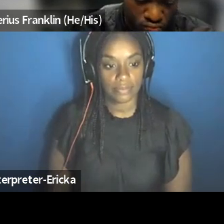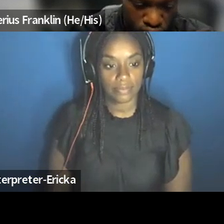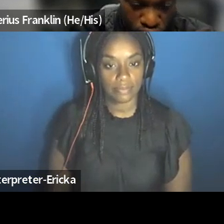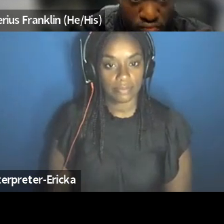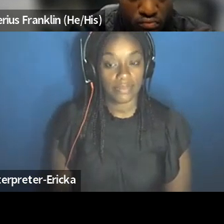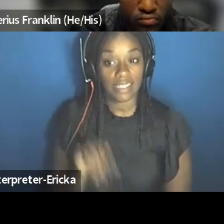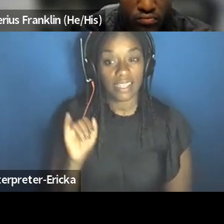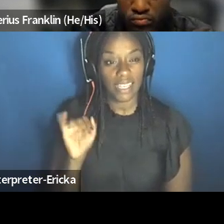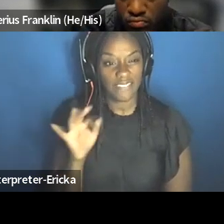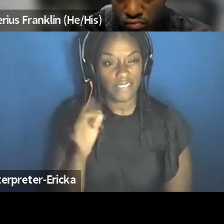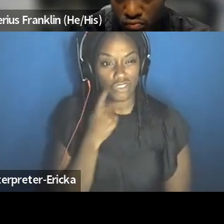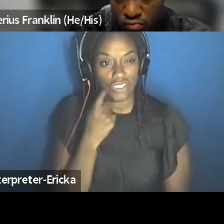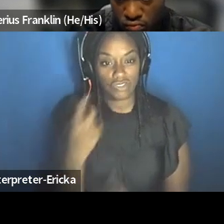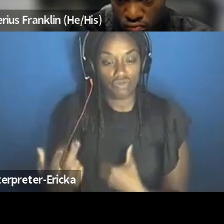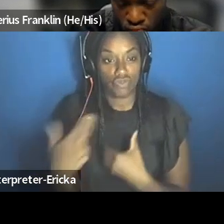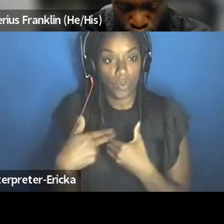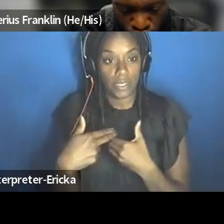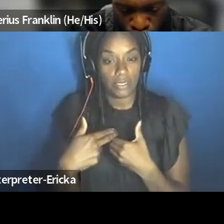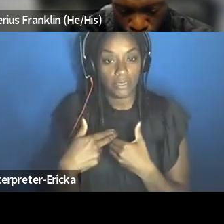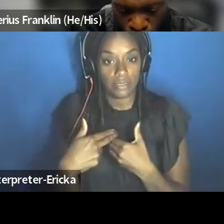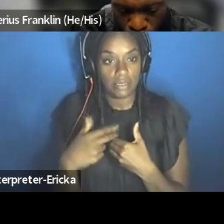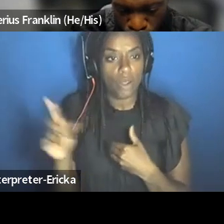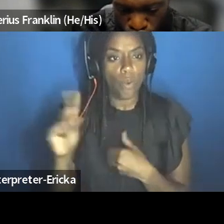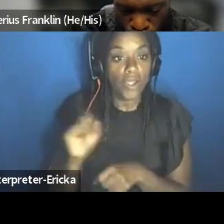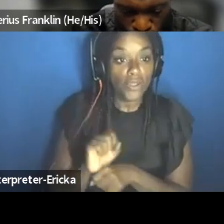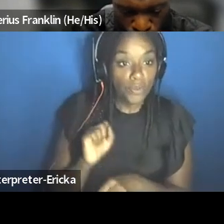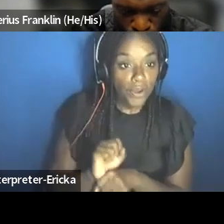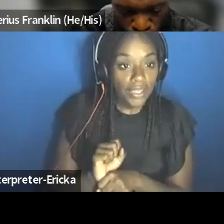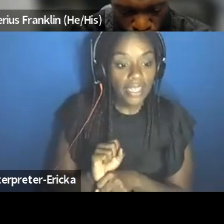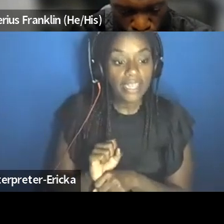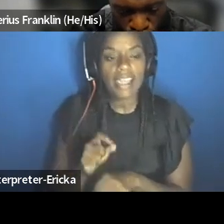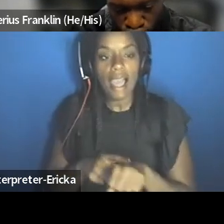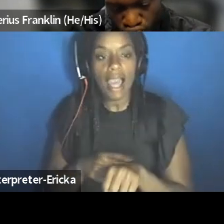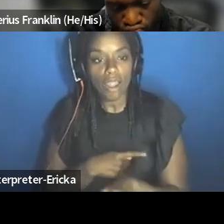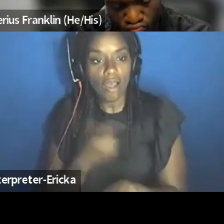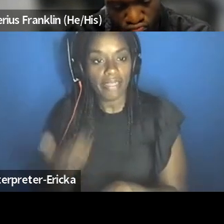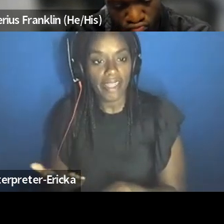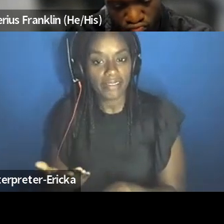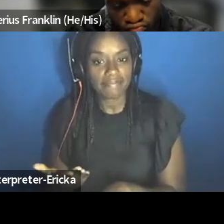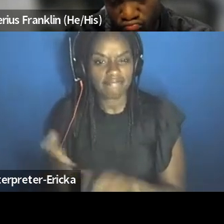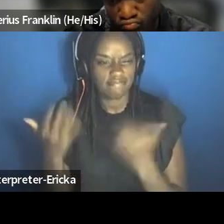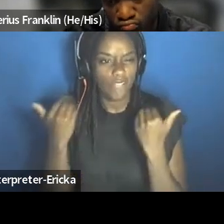If you're just joining, where you're working and how long you've been there would be great.